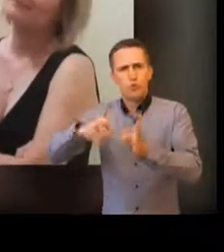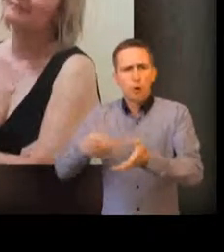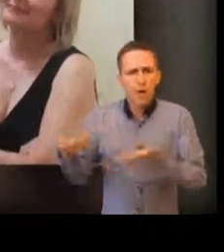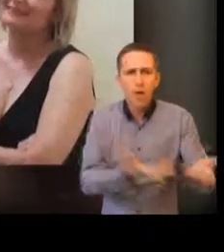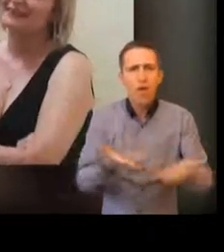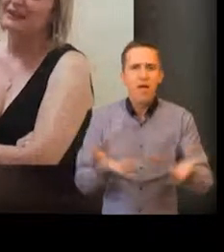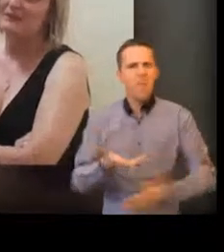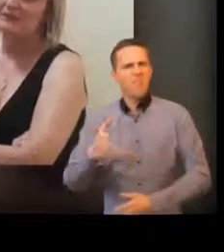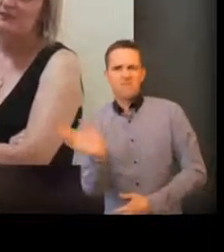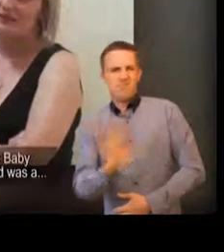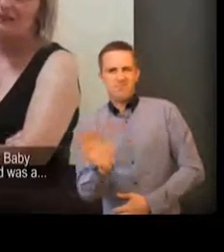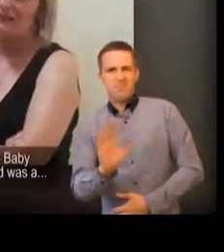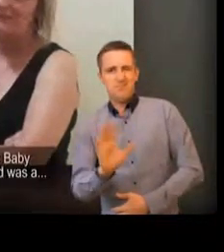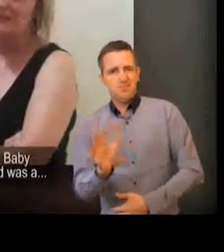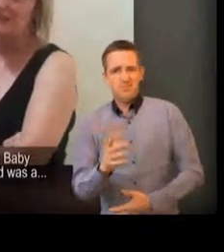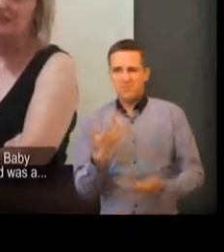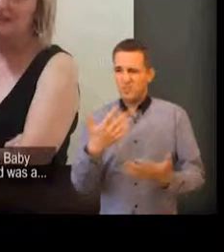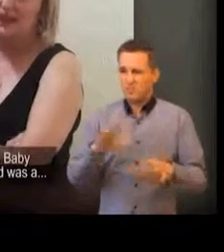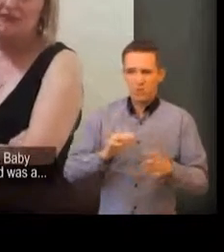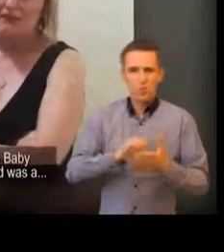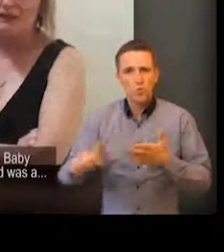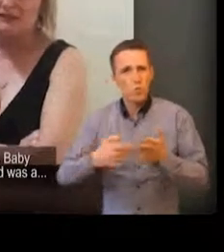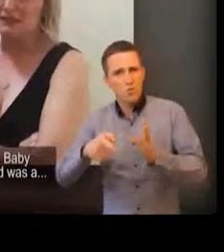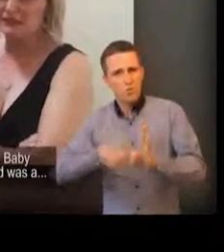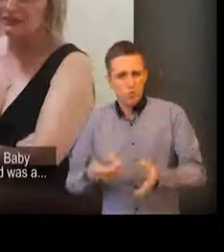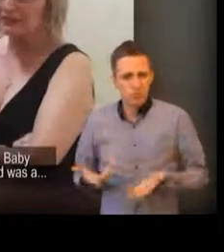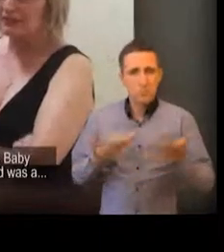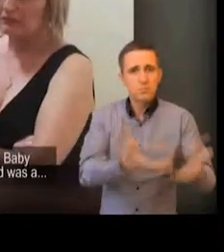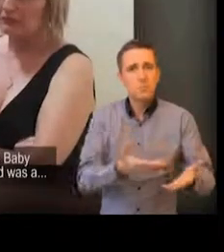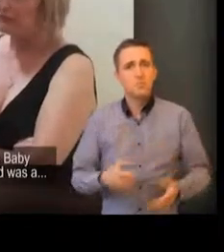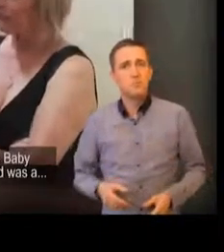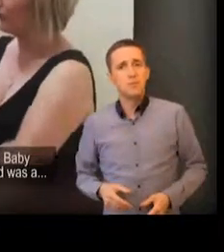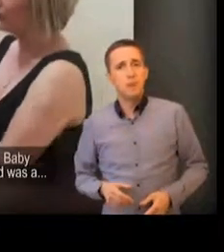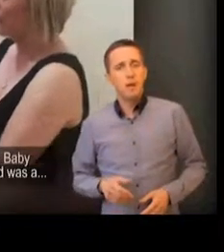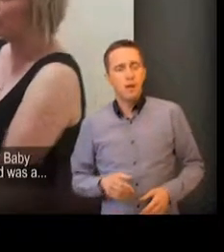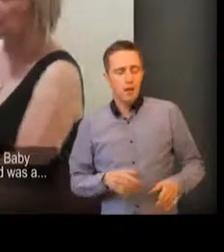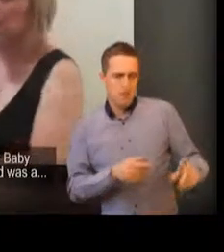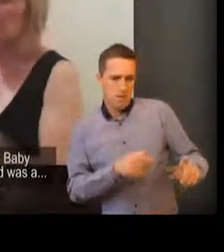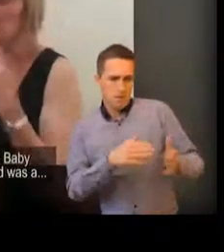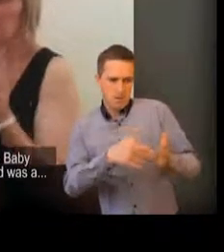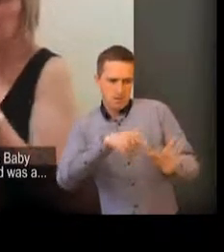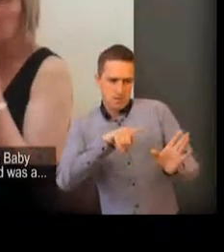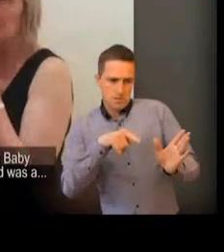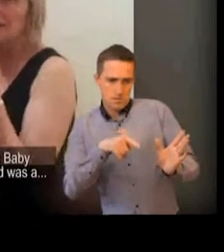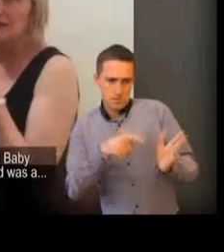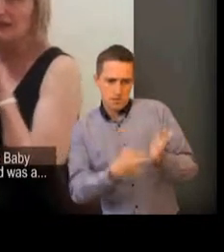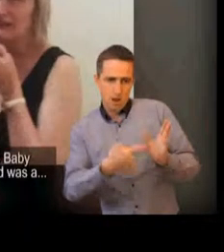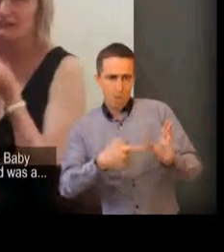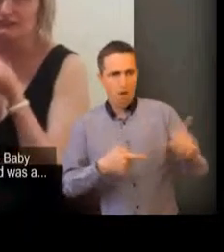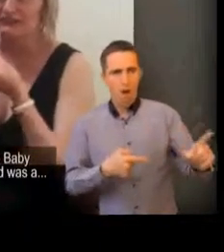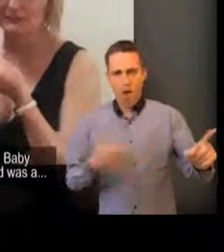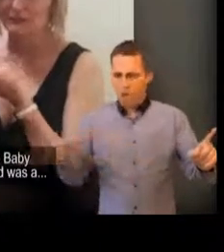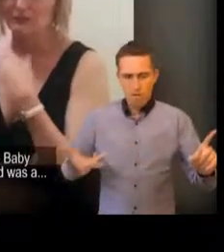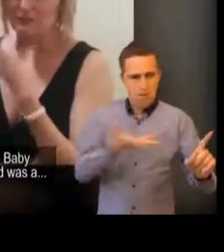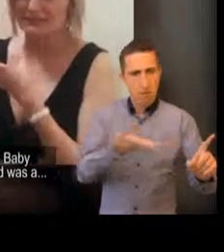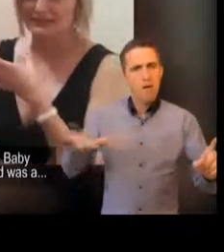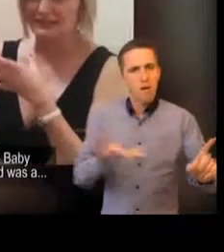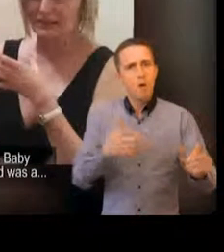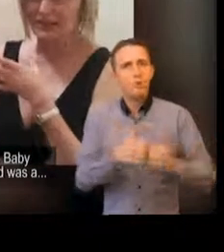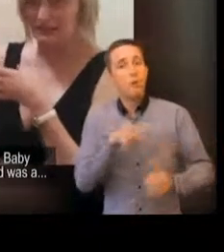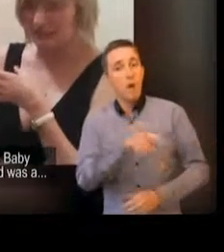just need to use a bit of common sense and try and identify ones that would be more suitable for Zara, in the sense that she